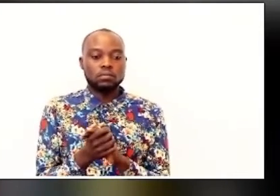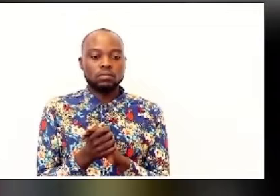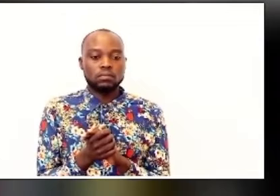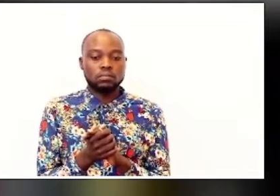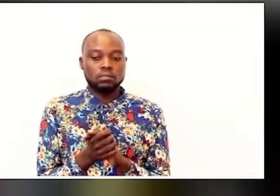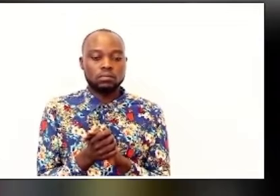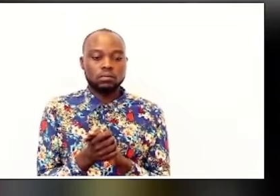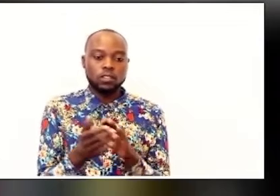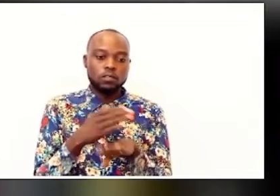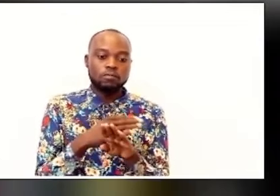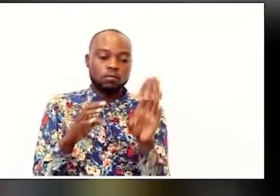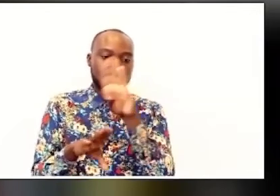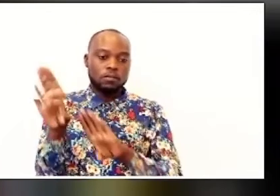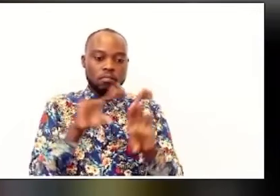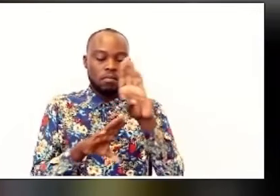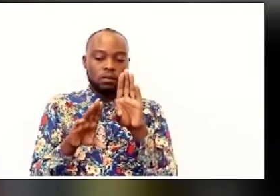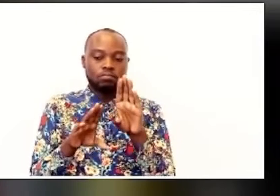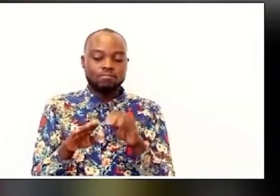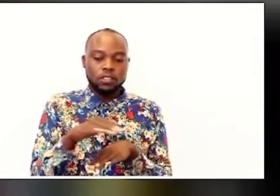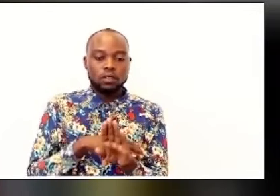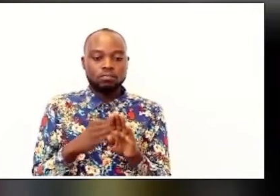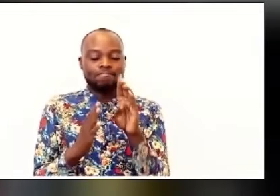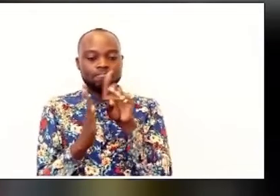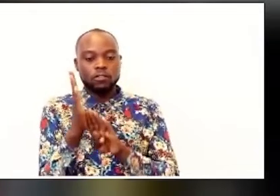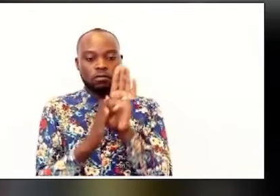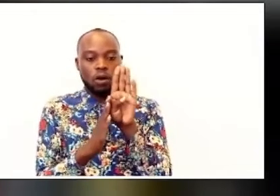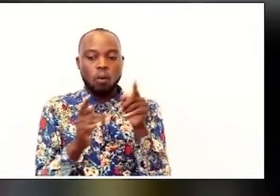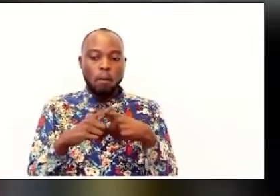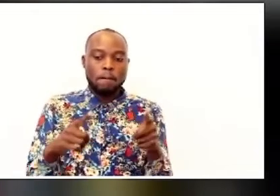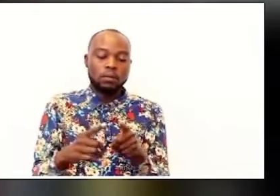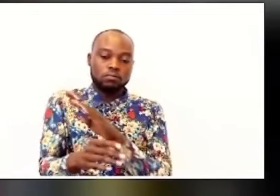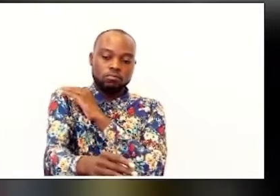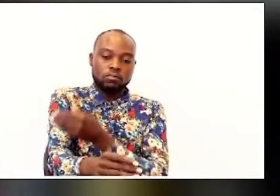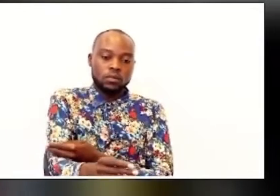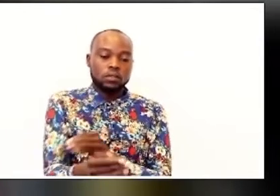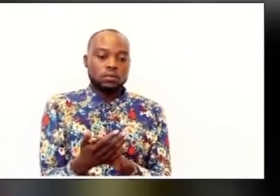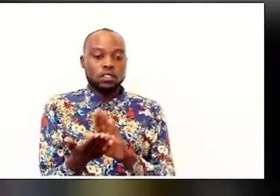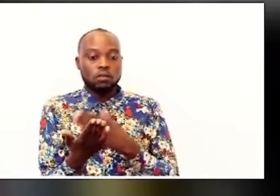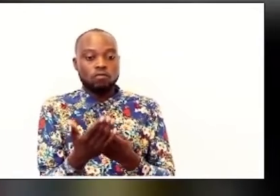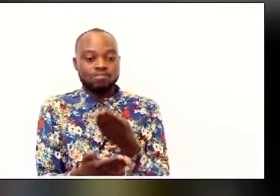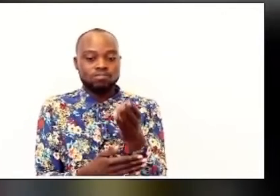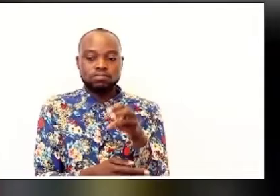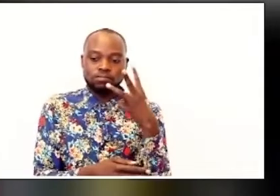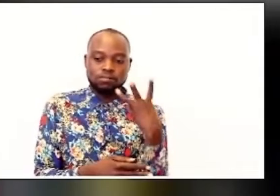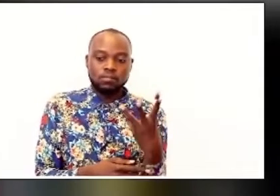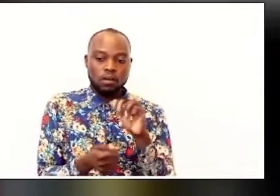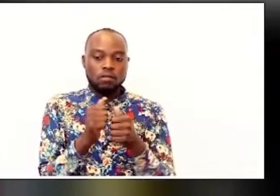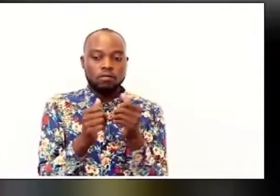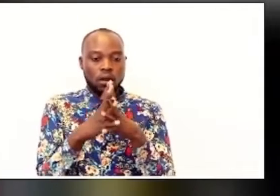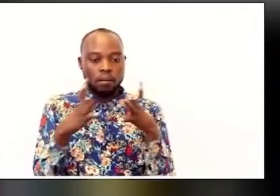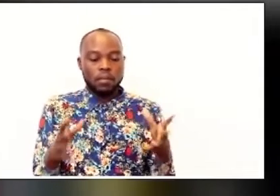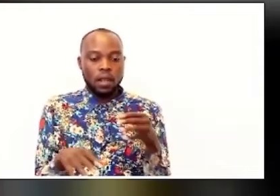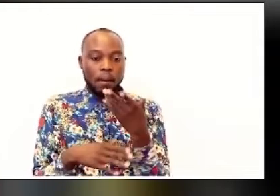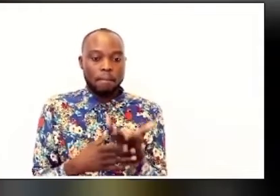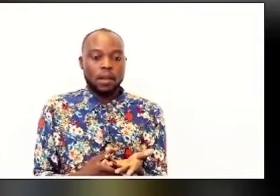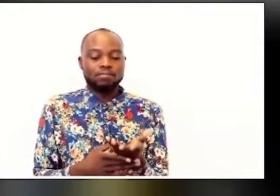on climate, to deliver on development, and to deliver on energy. Because these are three intersecting crises that can only be